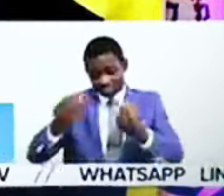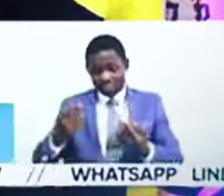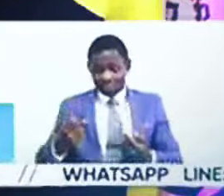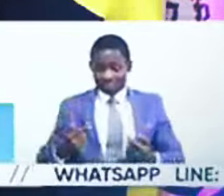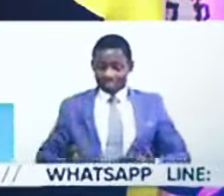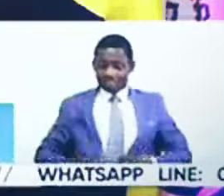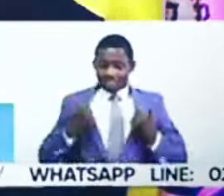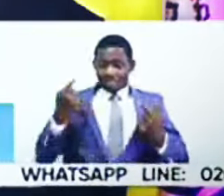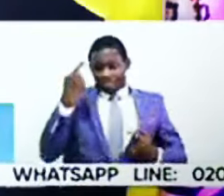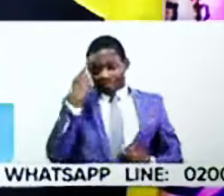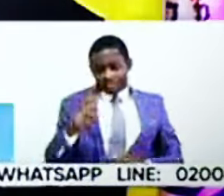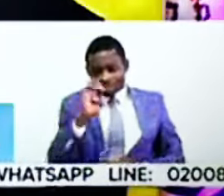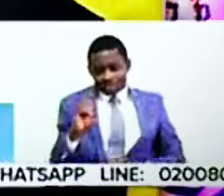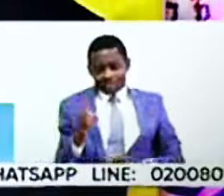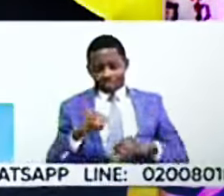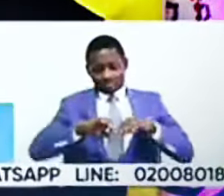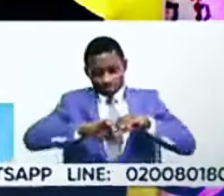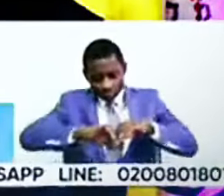Nama.